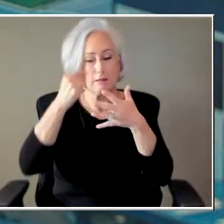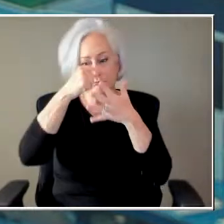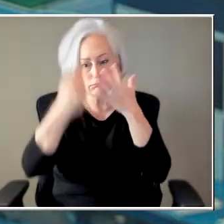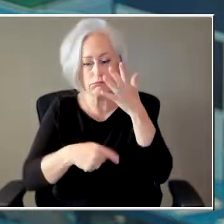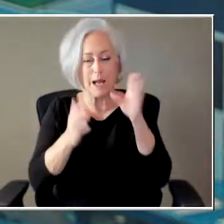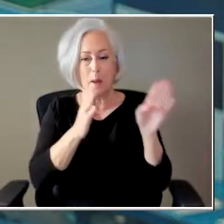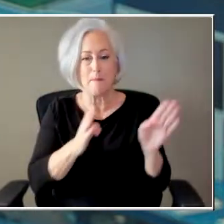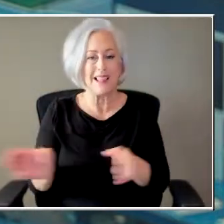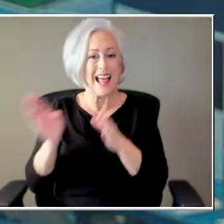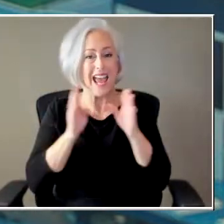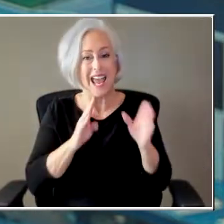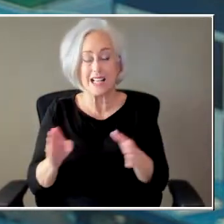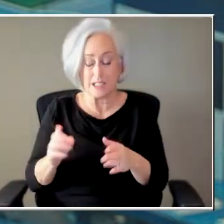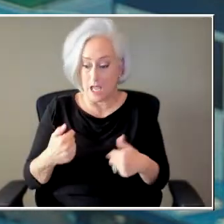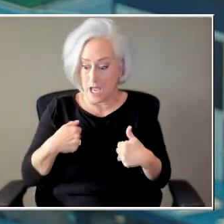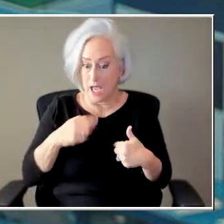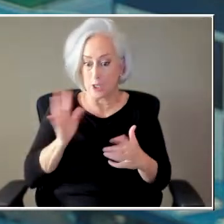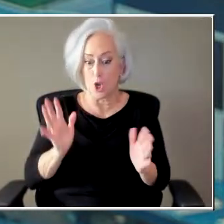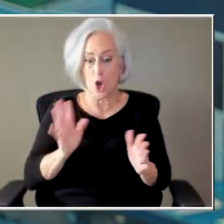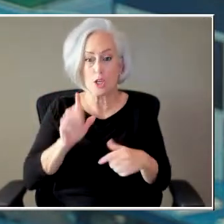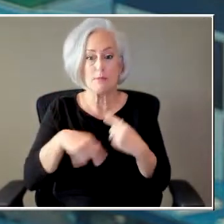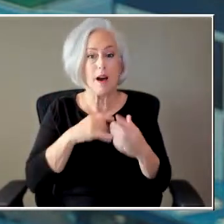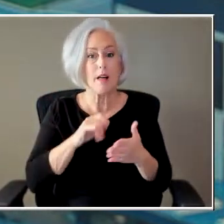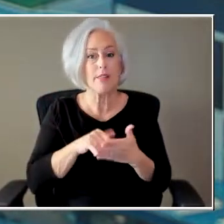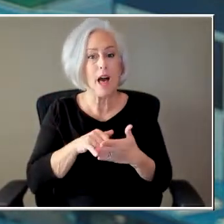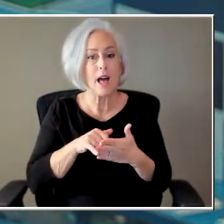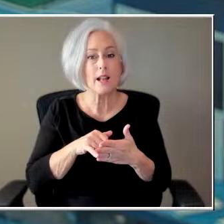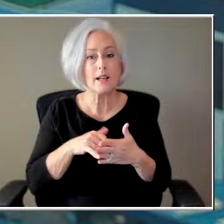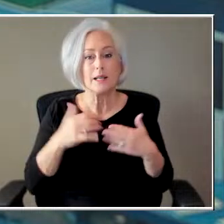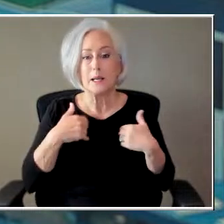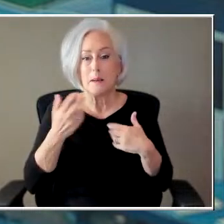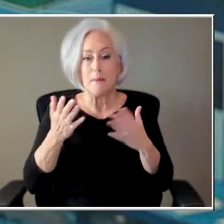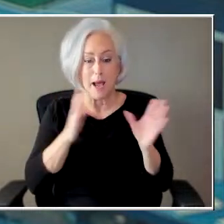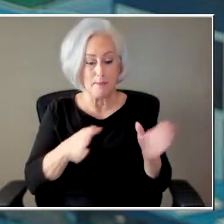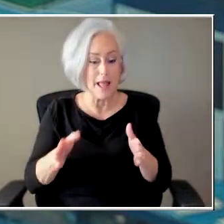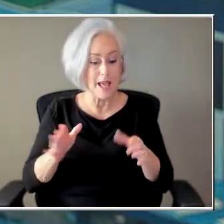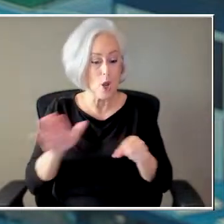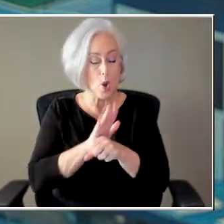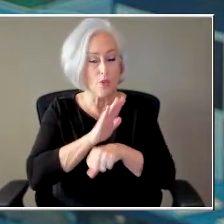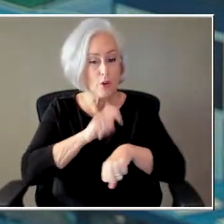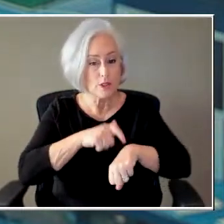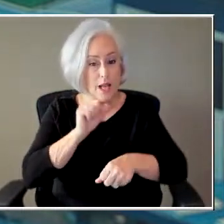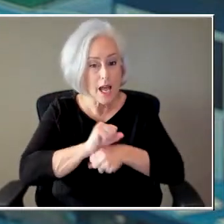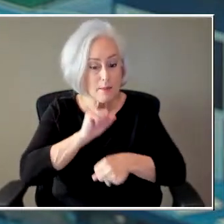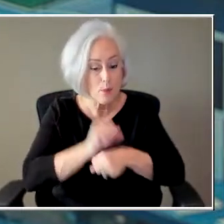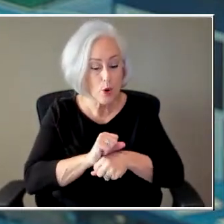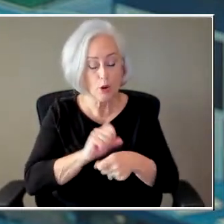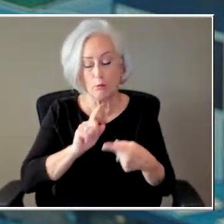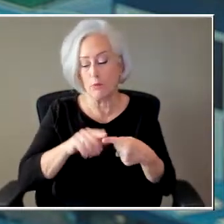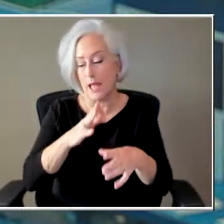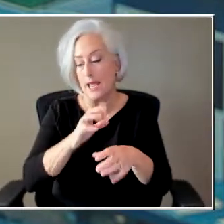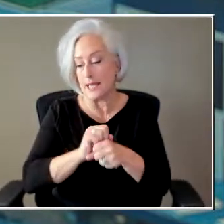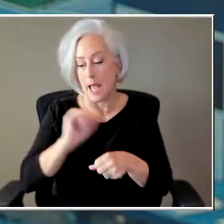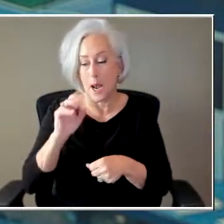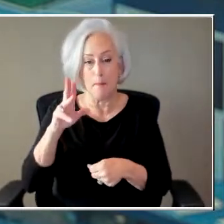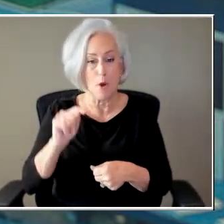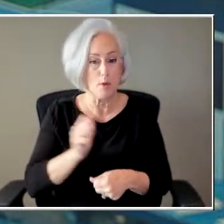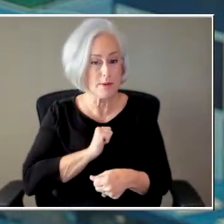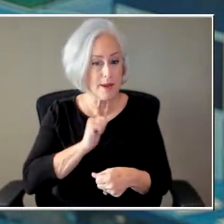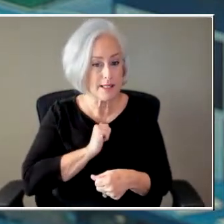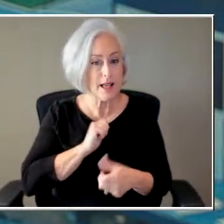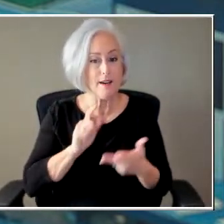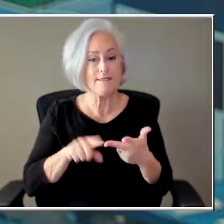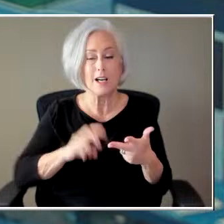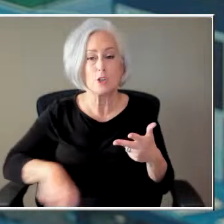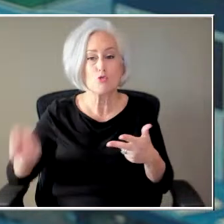here. I had plans to, work full time, get my own apartment, travel, all these things. And